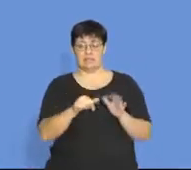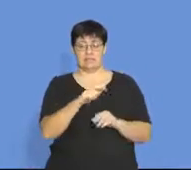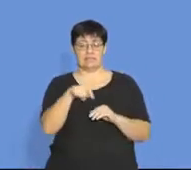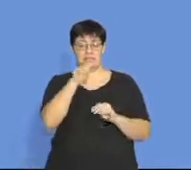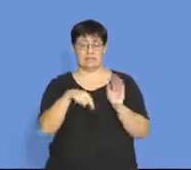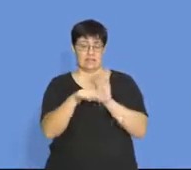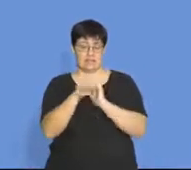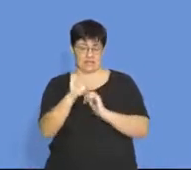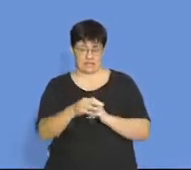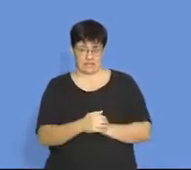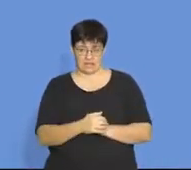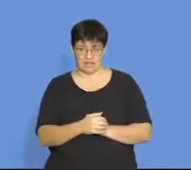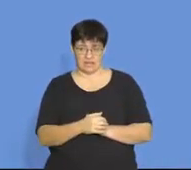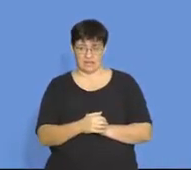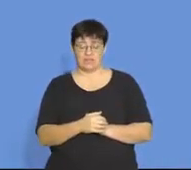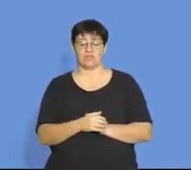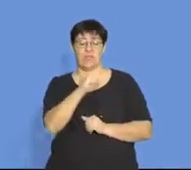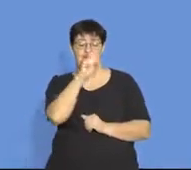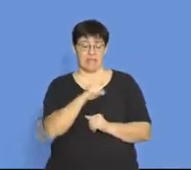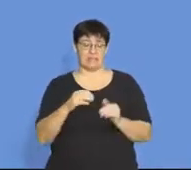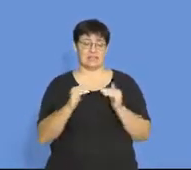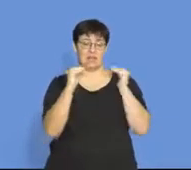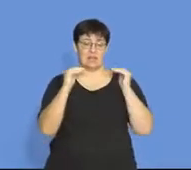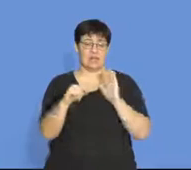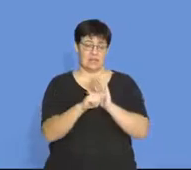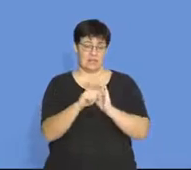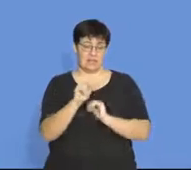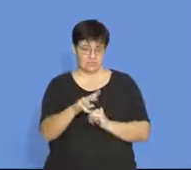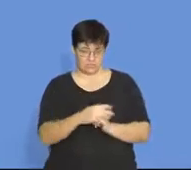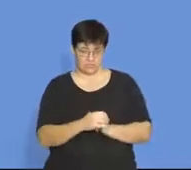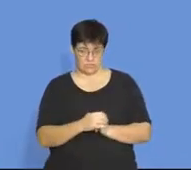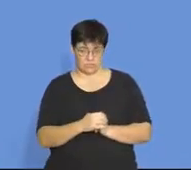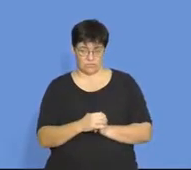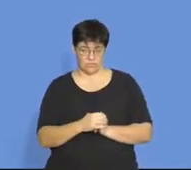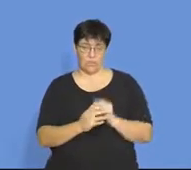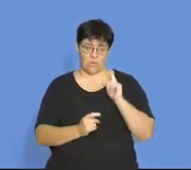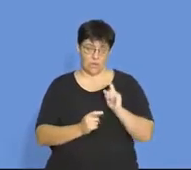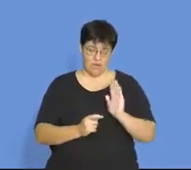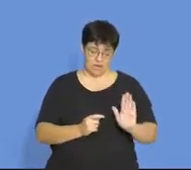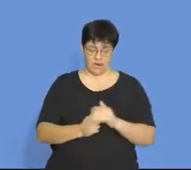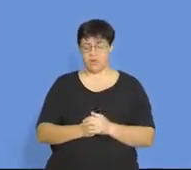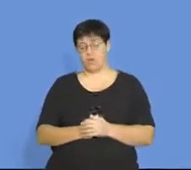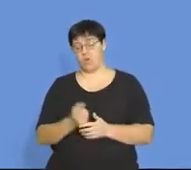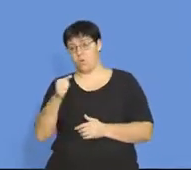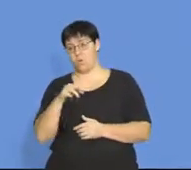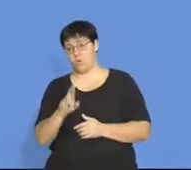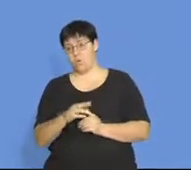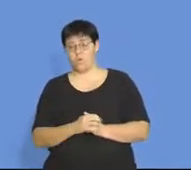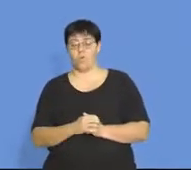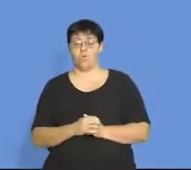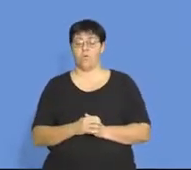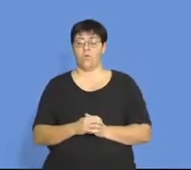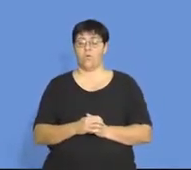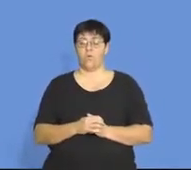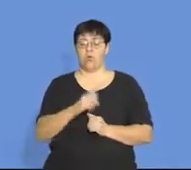by negative 3, which will give me x is equal to negative 2. That's one value of x. And then it will